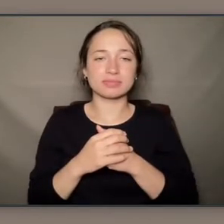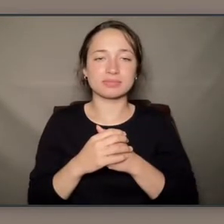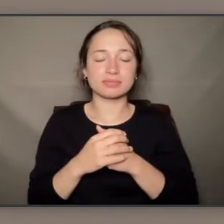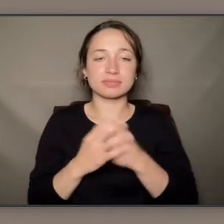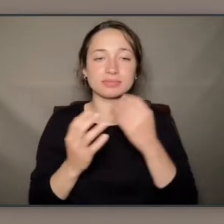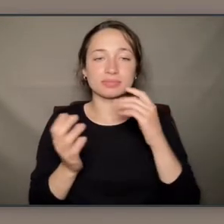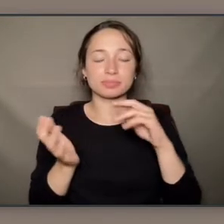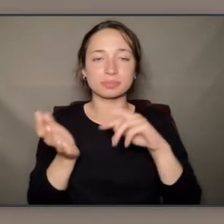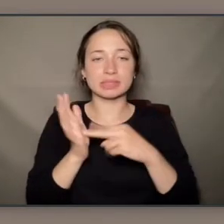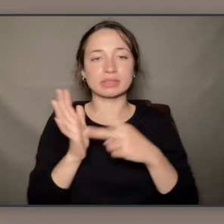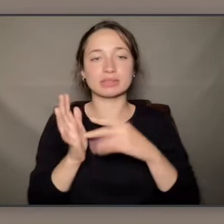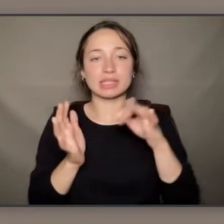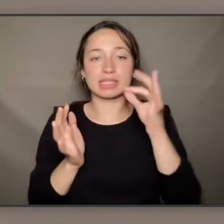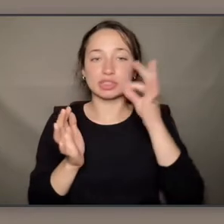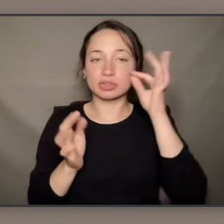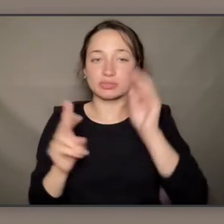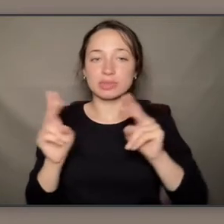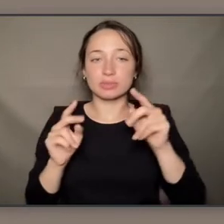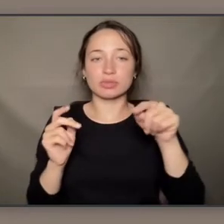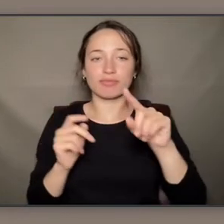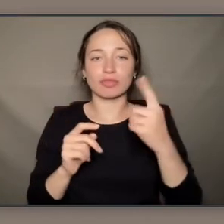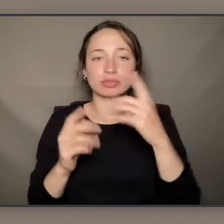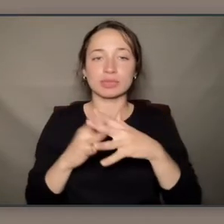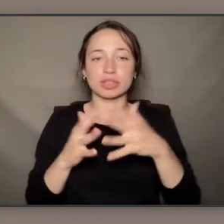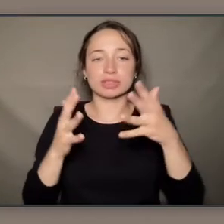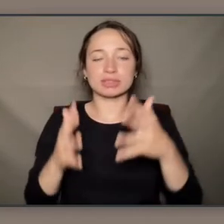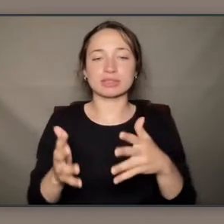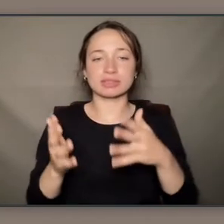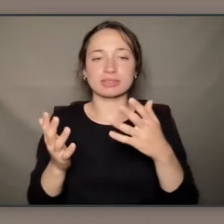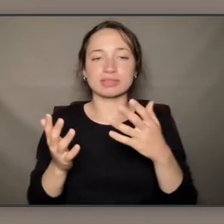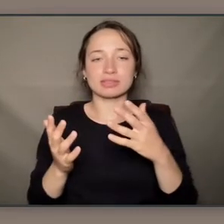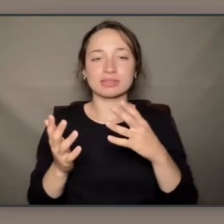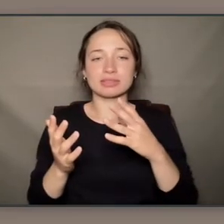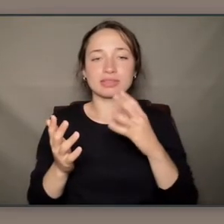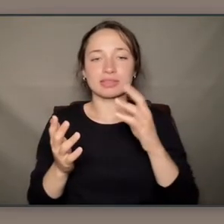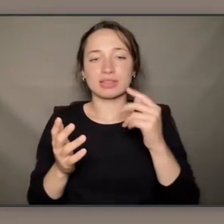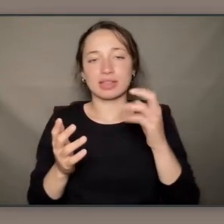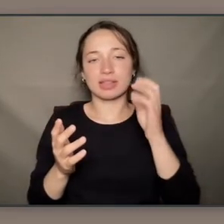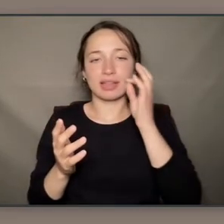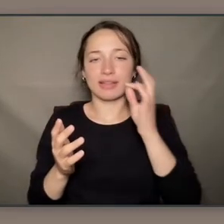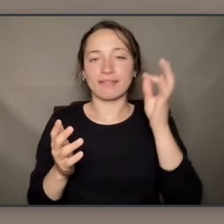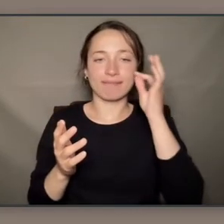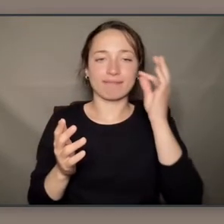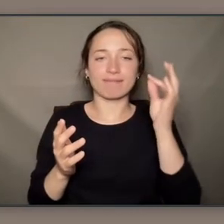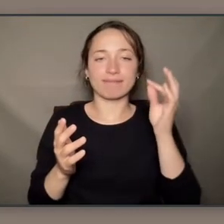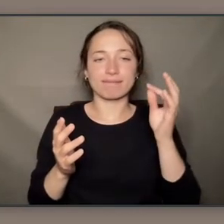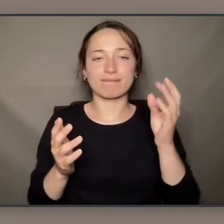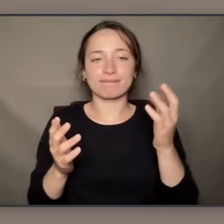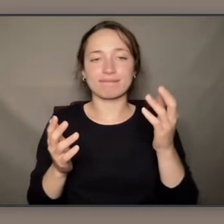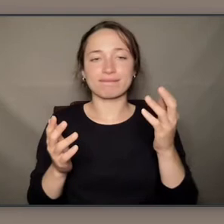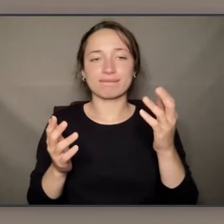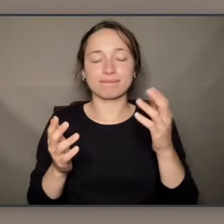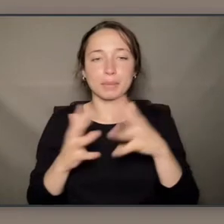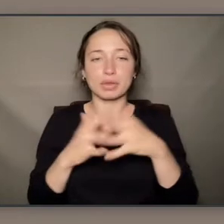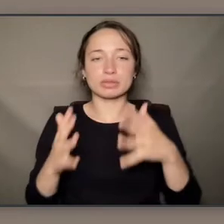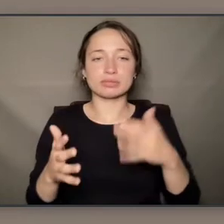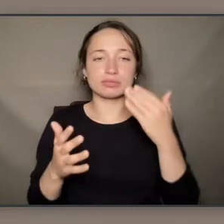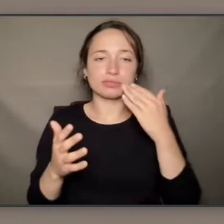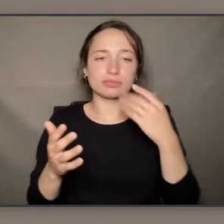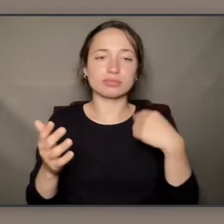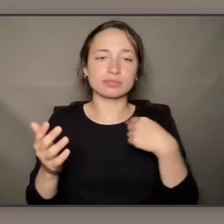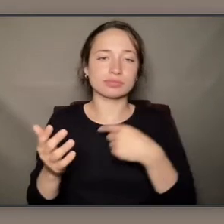It implies that indigenous people are the first Americans, the Native